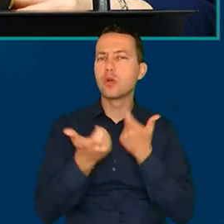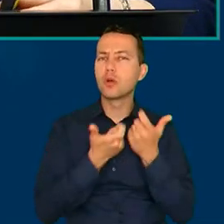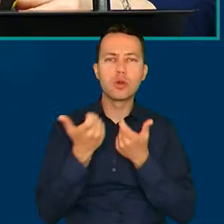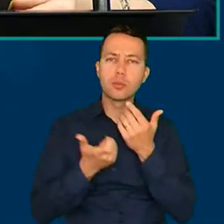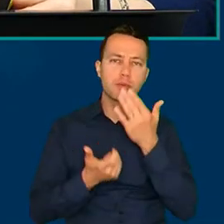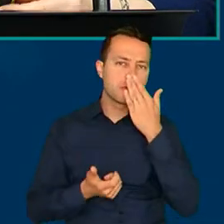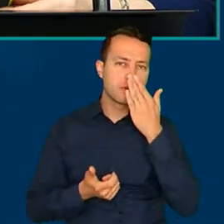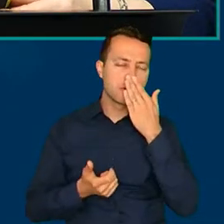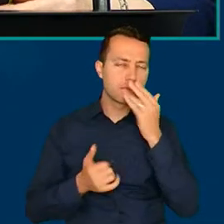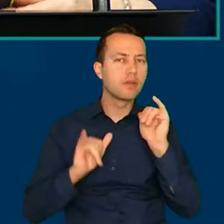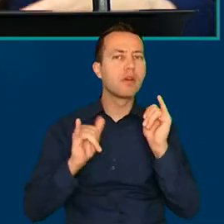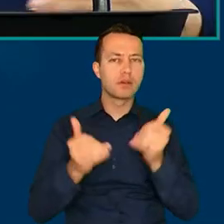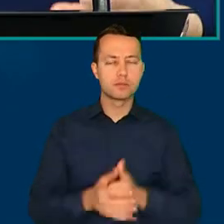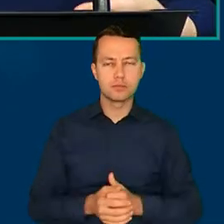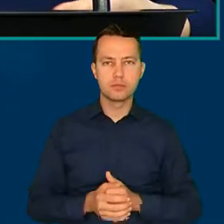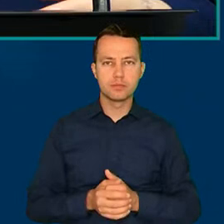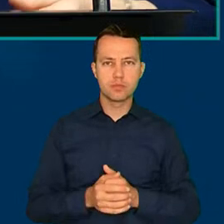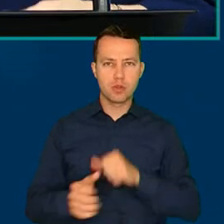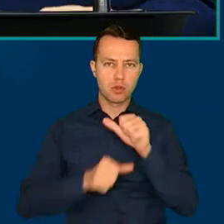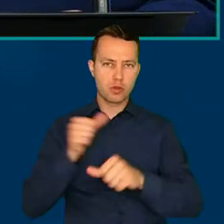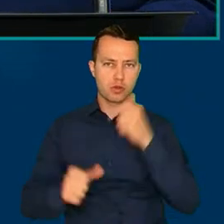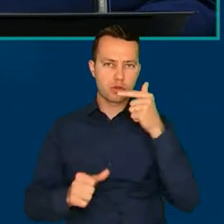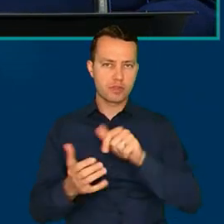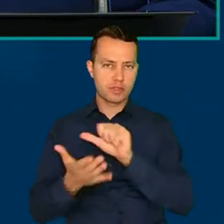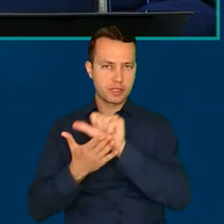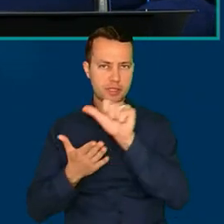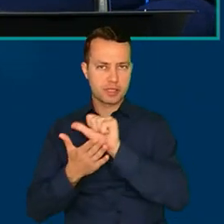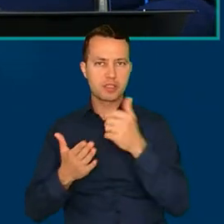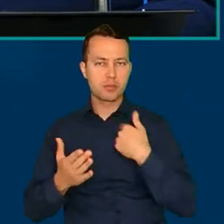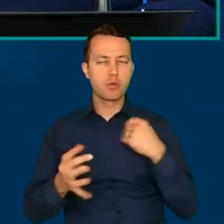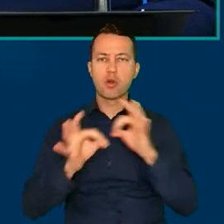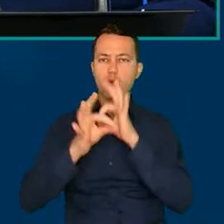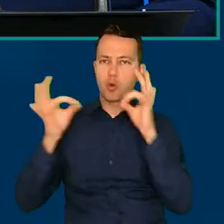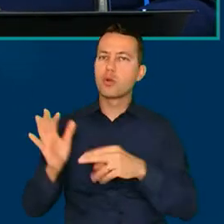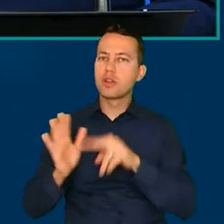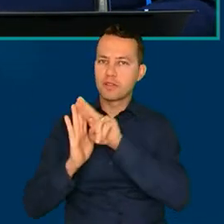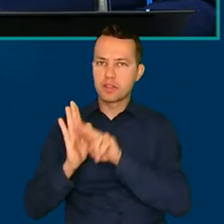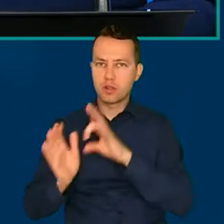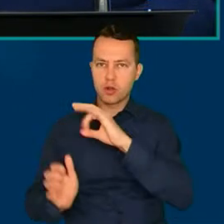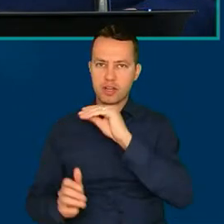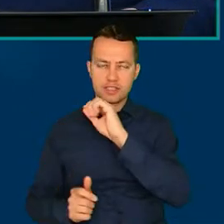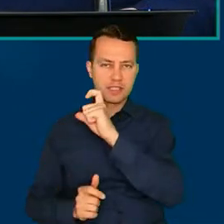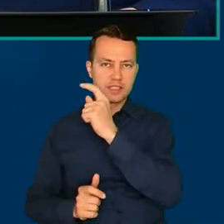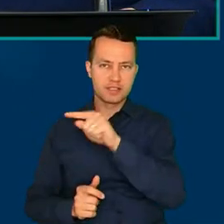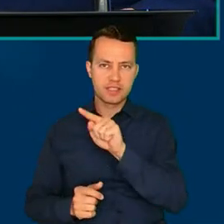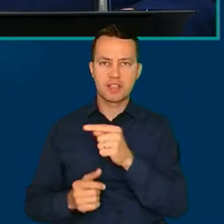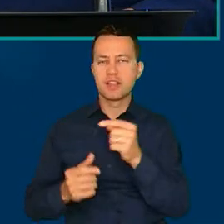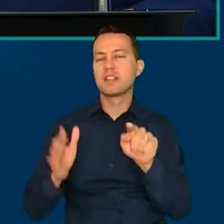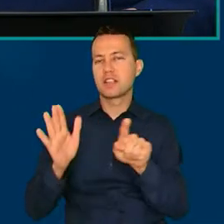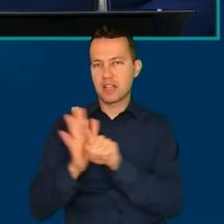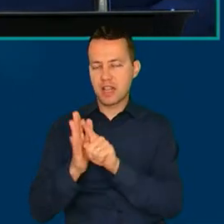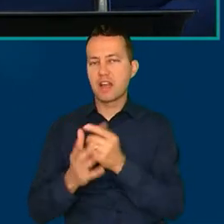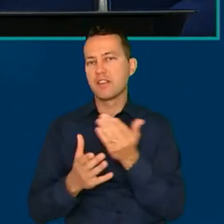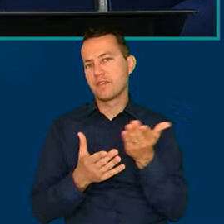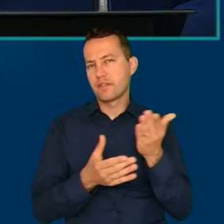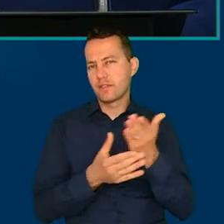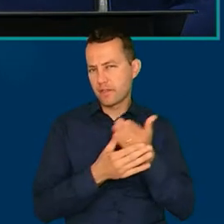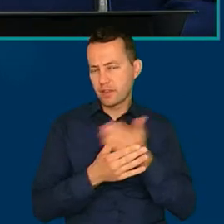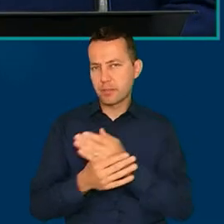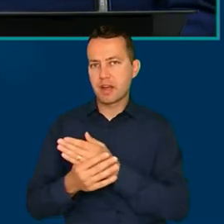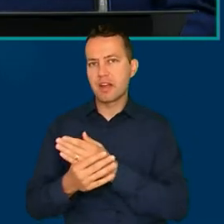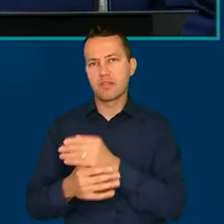complement all the issues, the whole idea of due